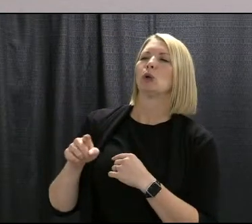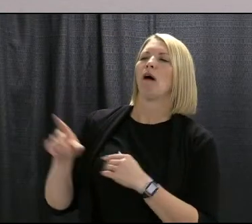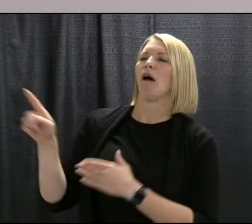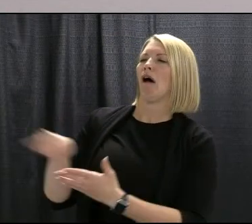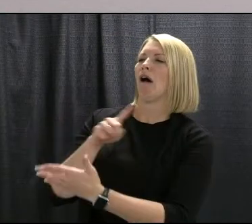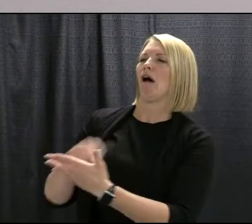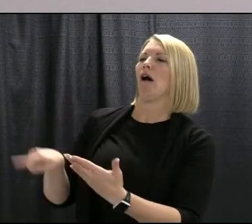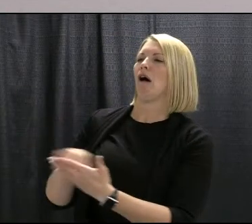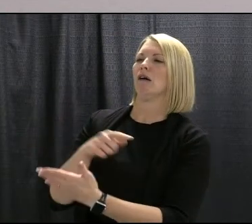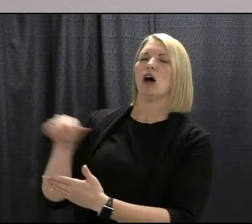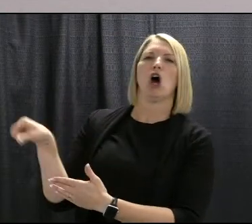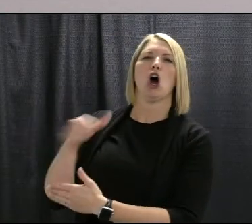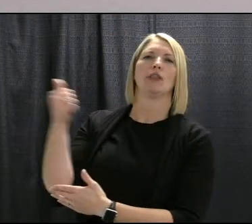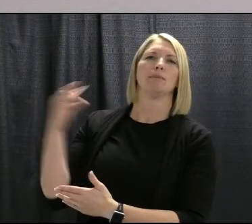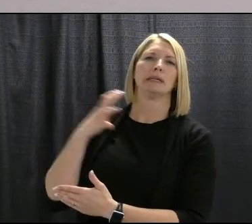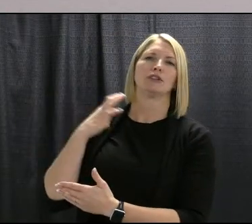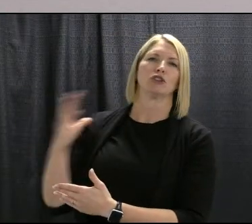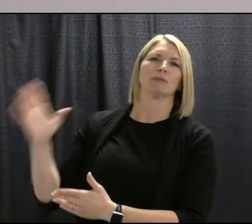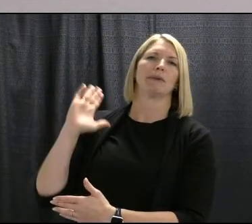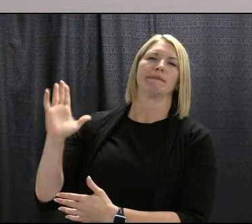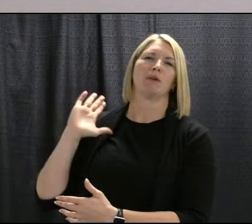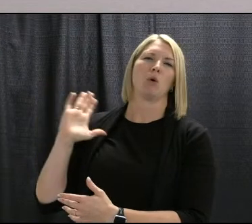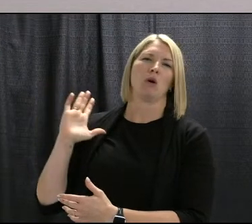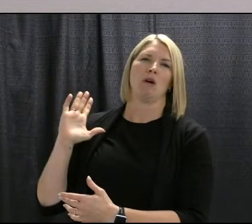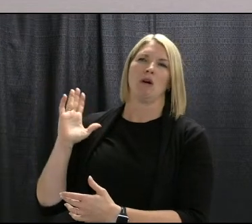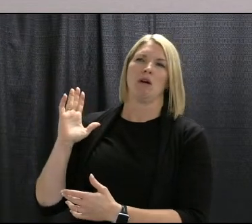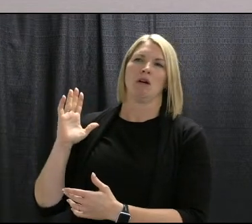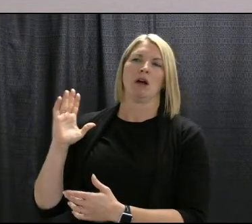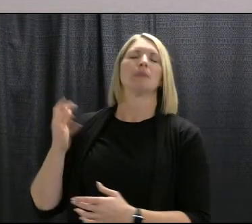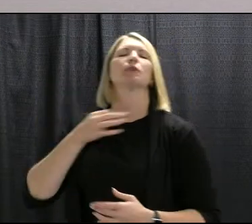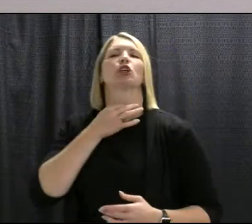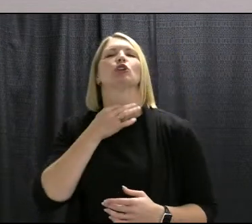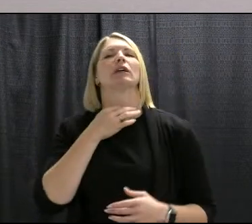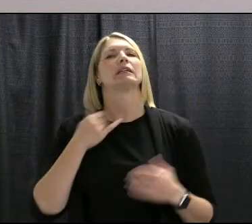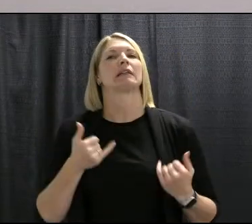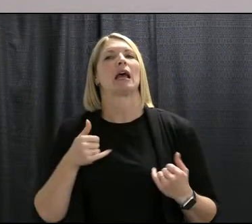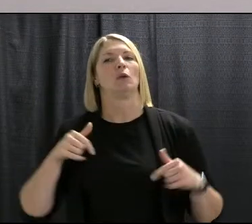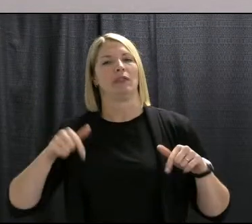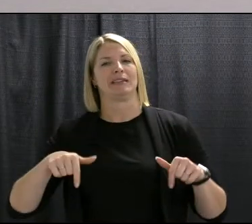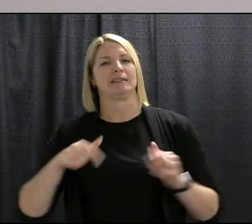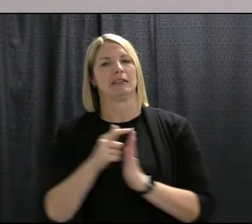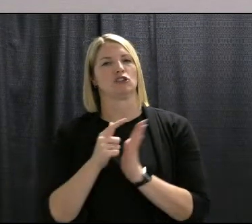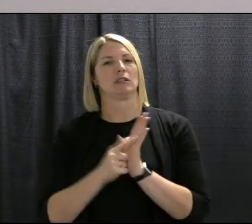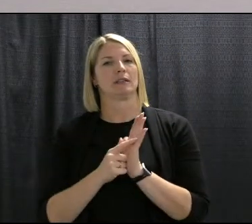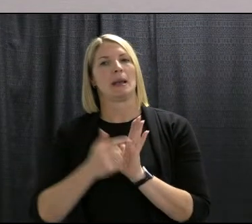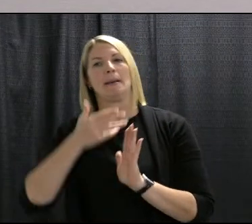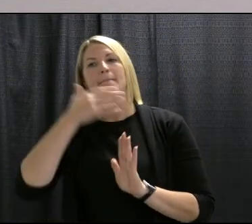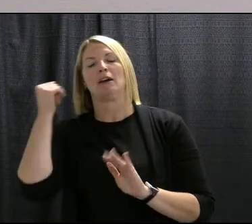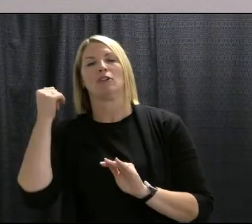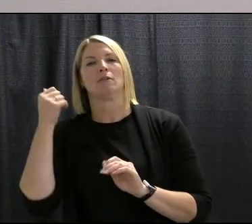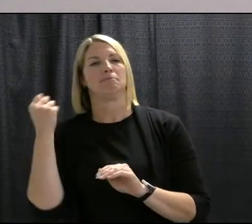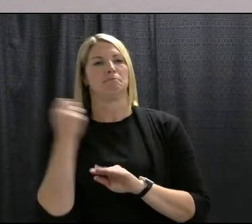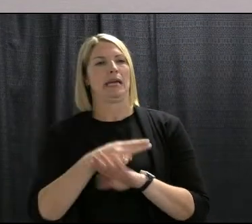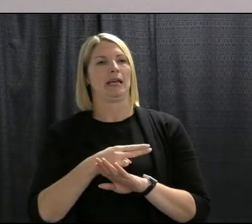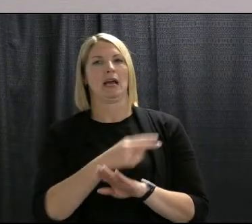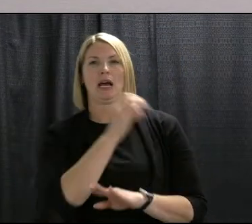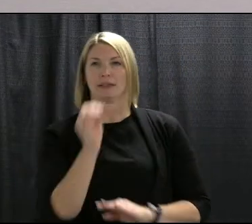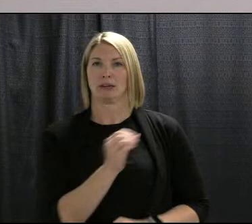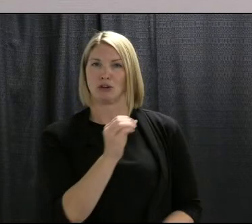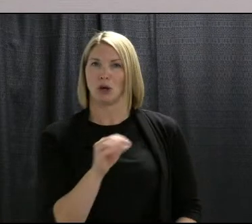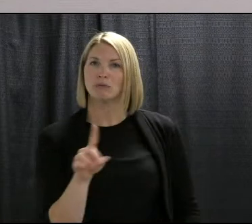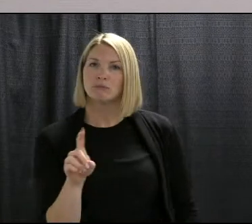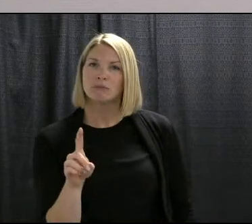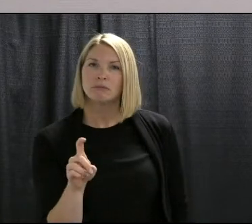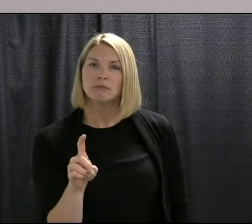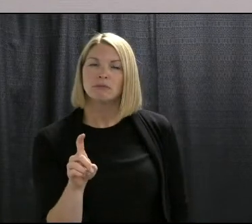once we finally got our legislation. So do you think that we've done a better job of it here in Newfoundland and Labrador than, say, Ontario, for example?